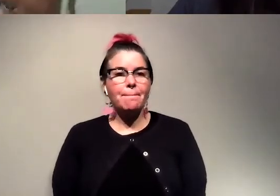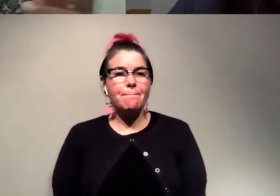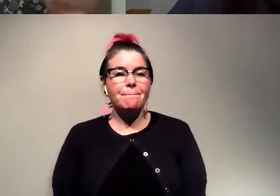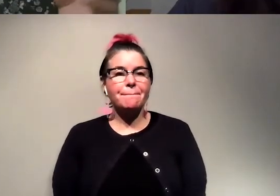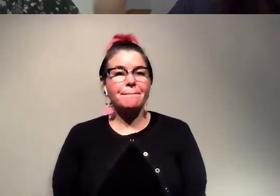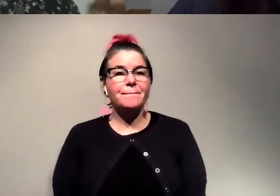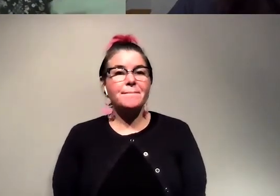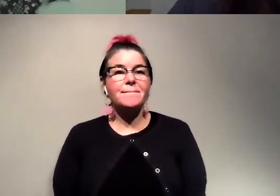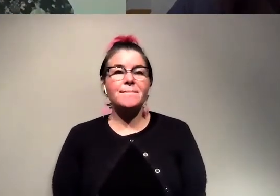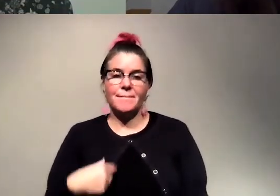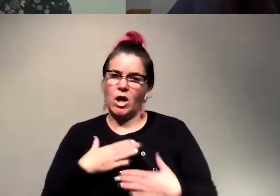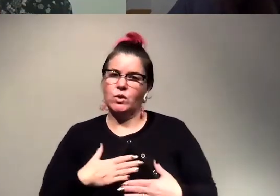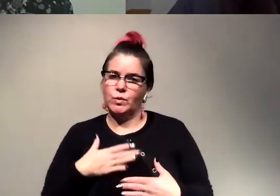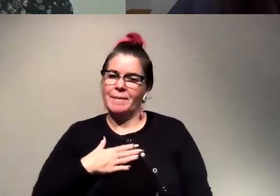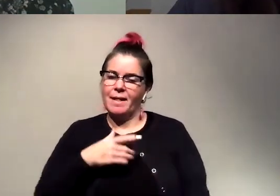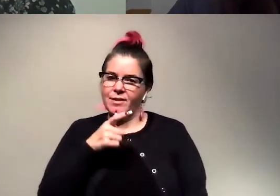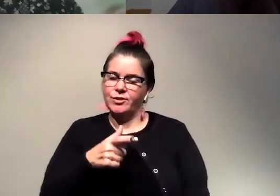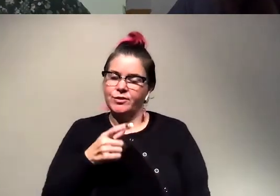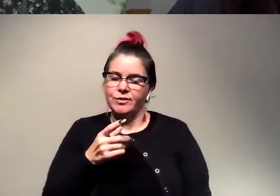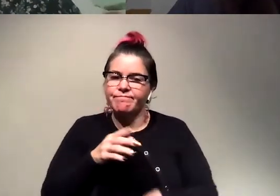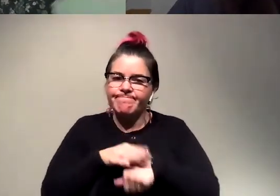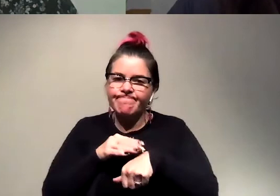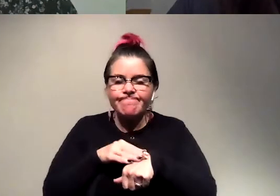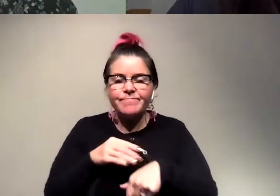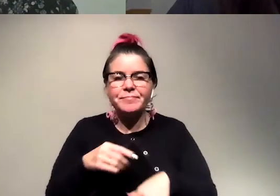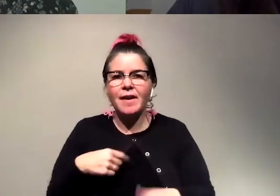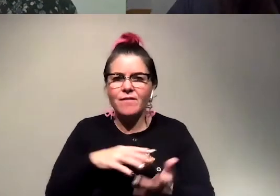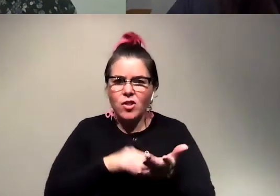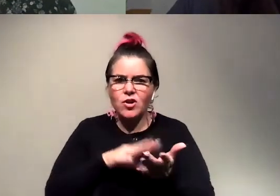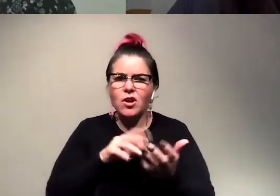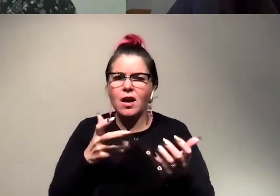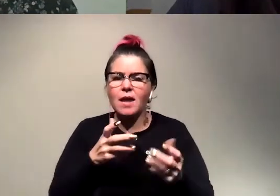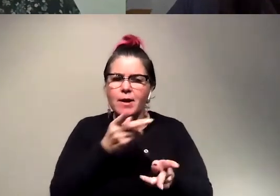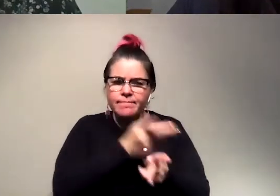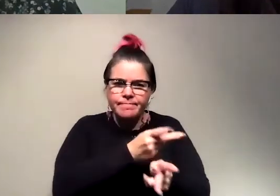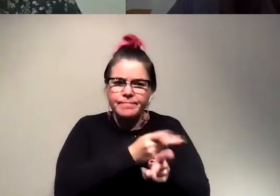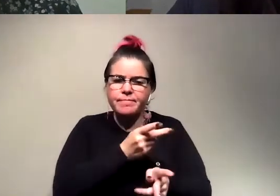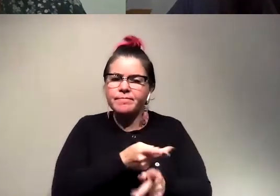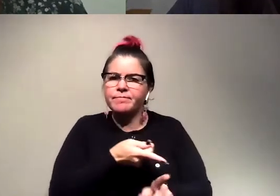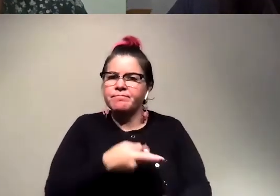I do enjoy having my lizard, and I've learned a lot about caring for her as well.